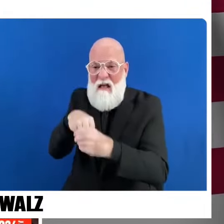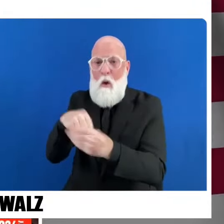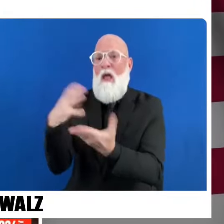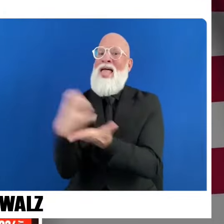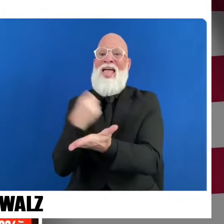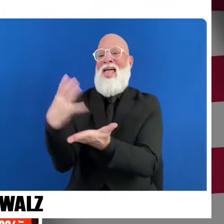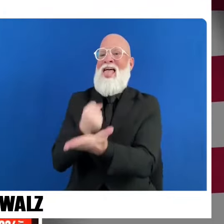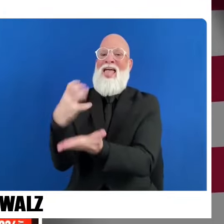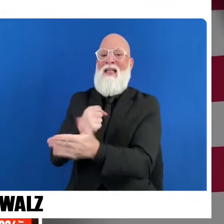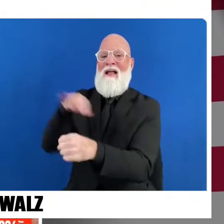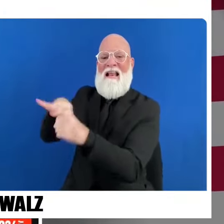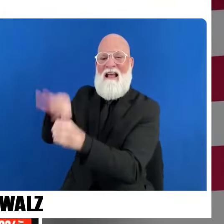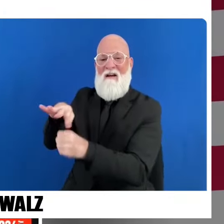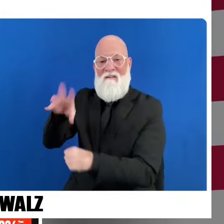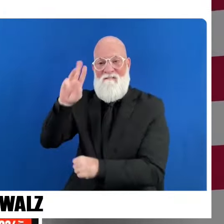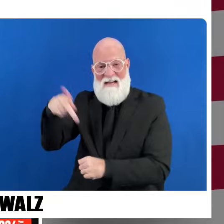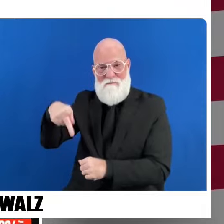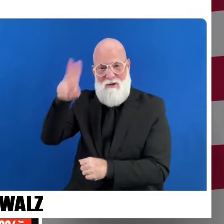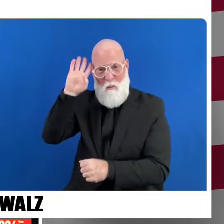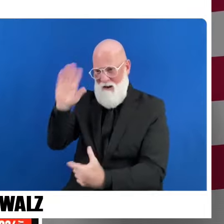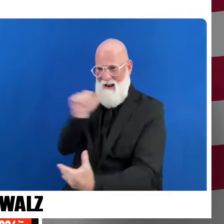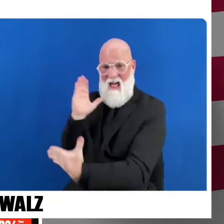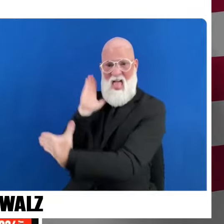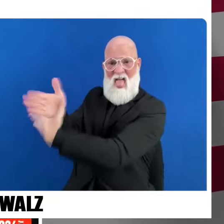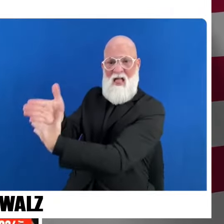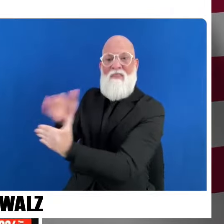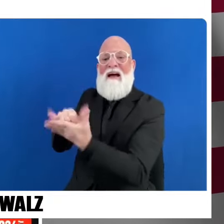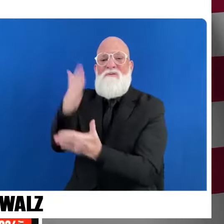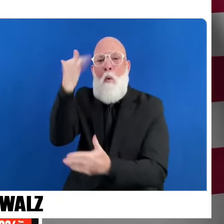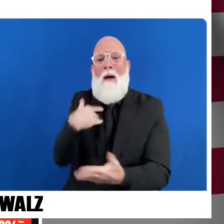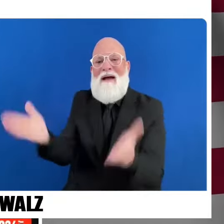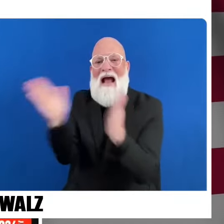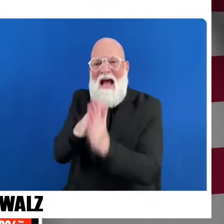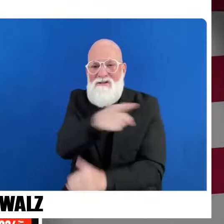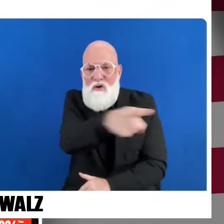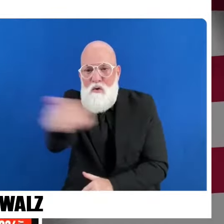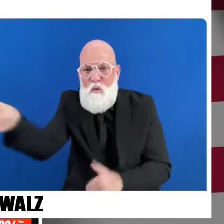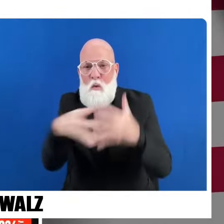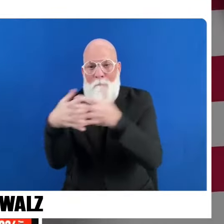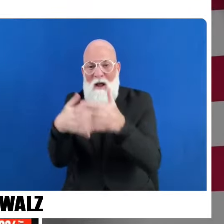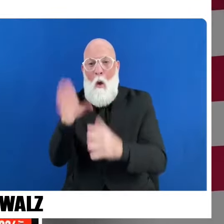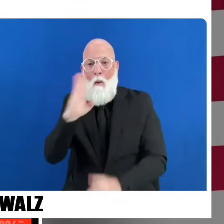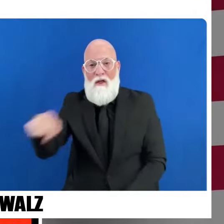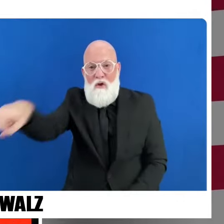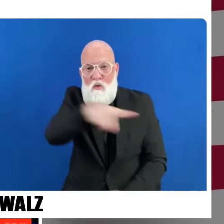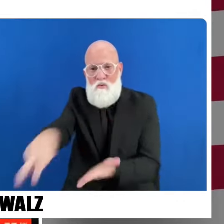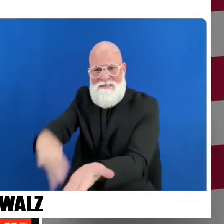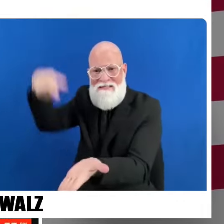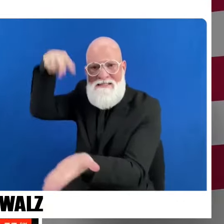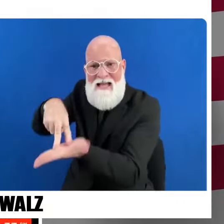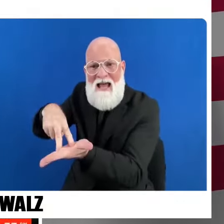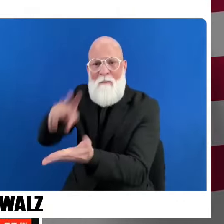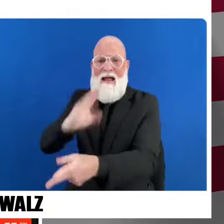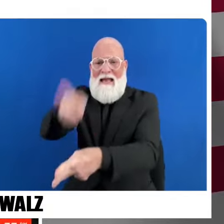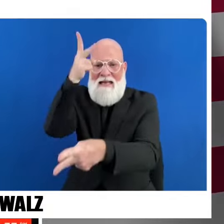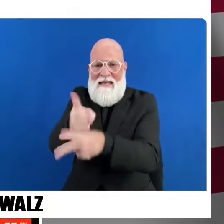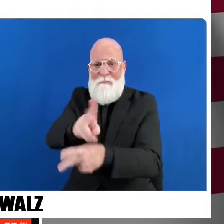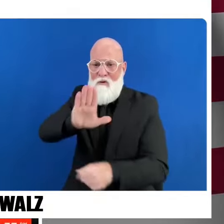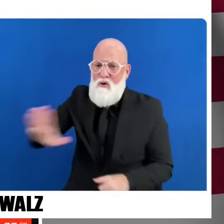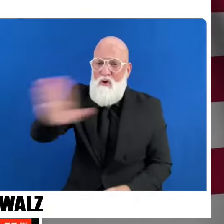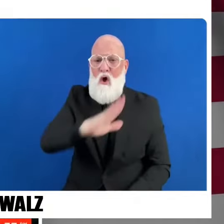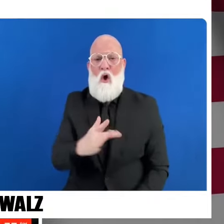That's what we're asking you, America. Will you stand up? Will you keep your oath of office, even if the president doesn't?